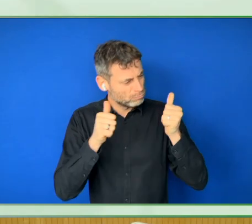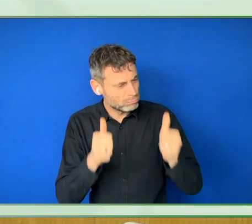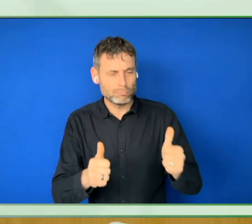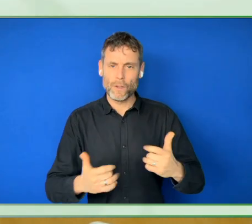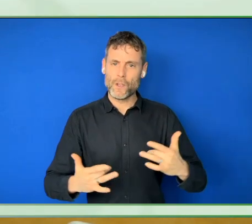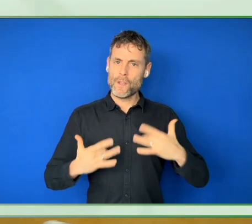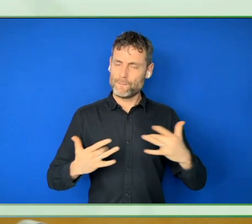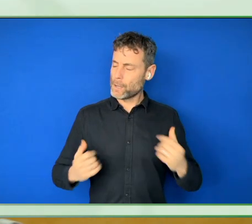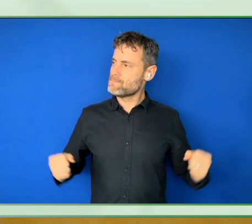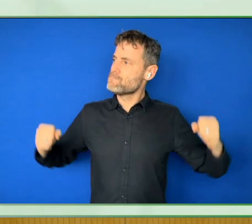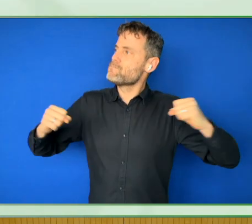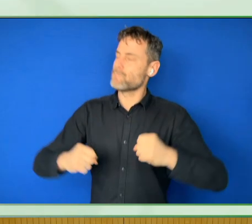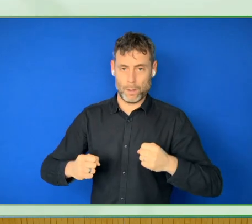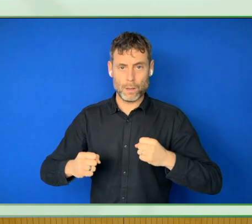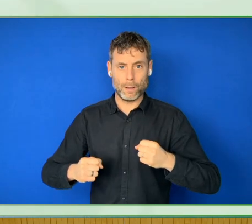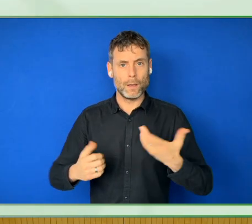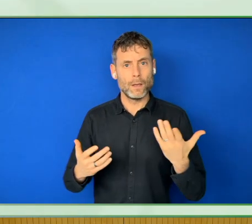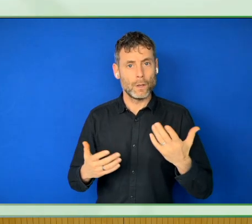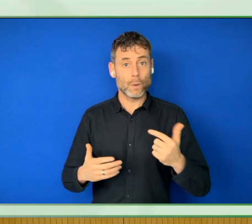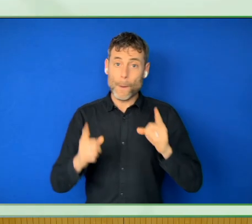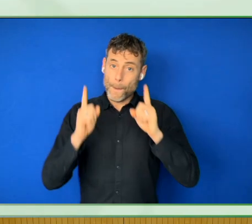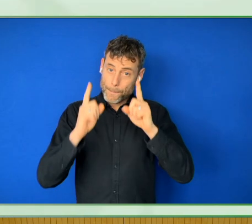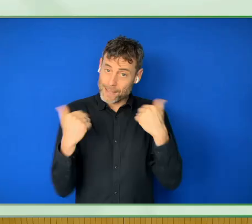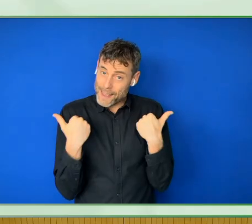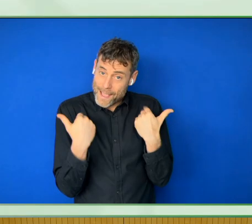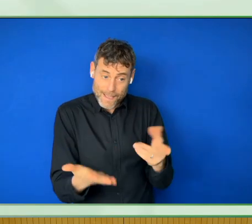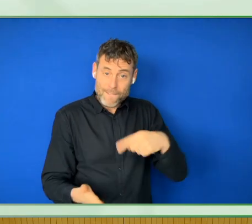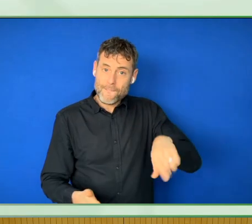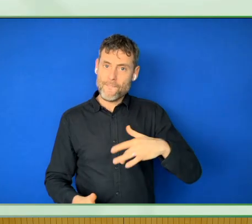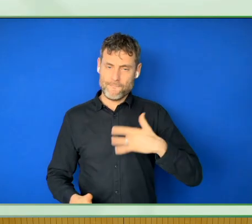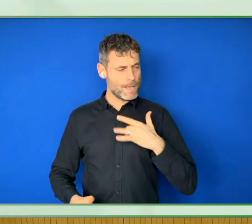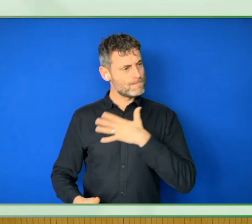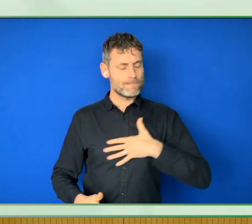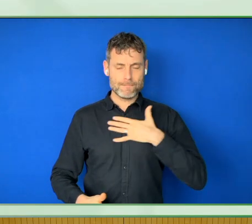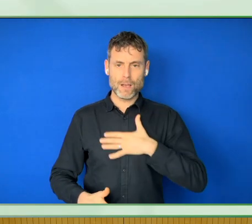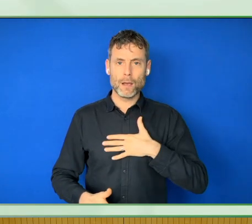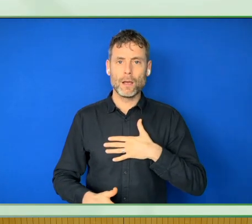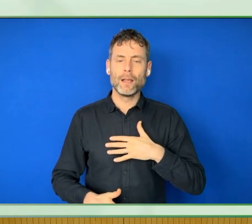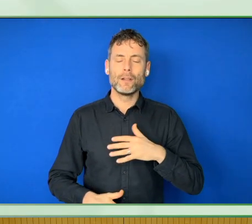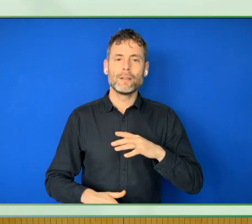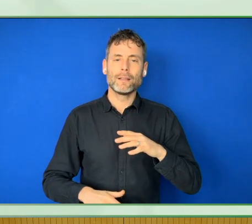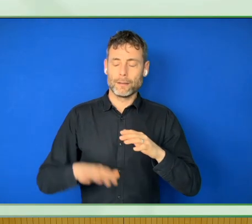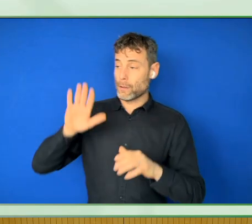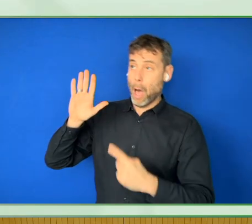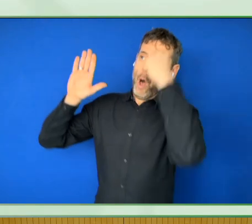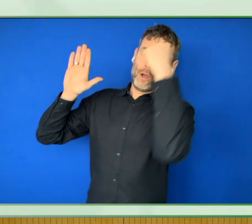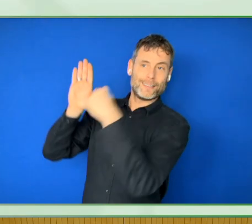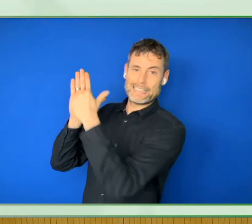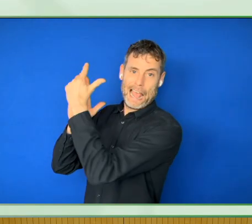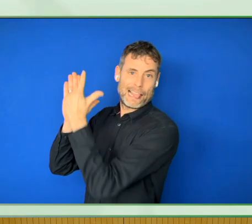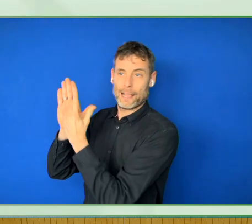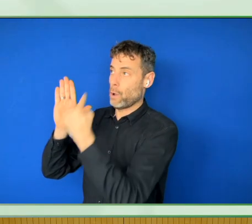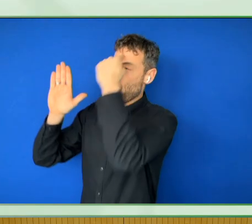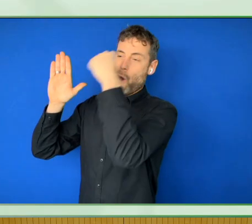the tools they need and the flexibility they need. Oh, and by the way, we have a legal obligation to do that. Oh, and we start to win because we enhance